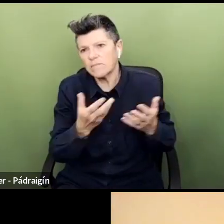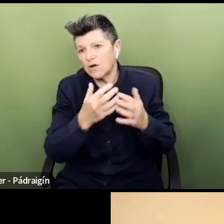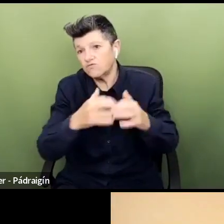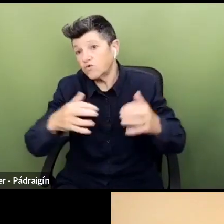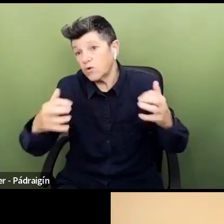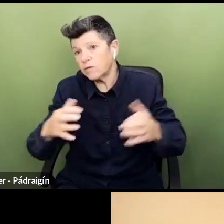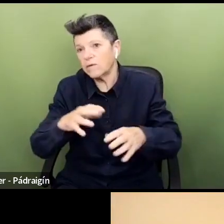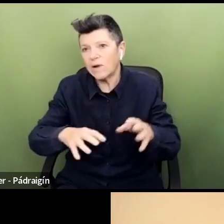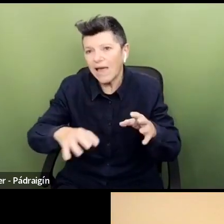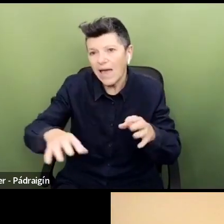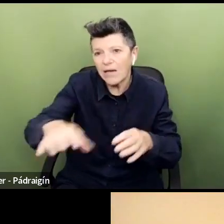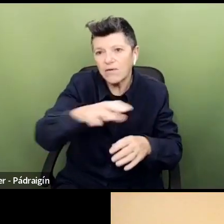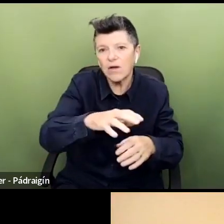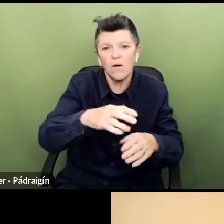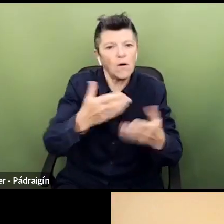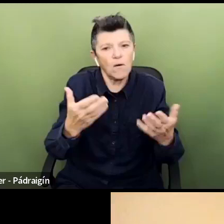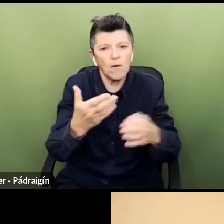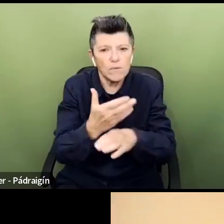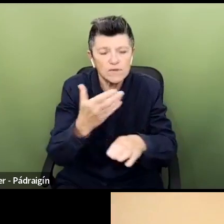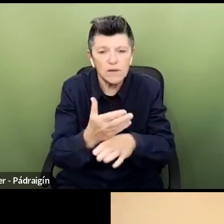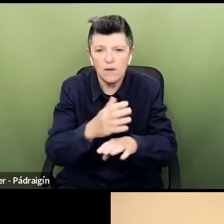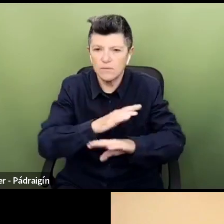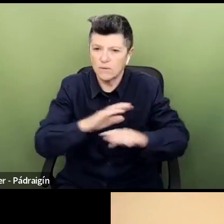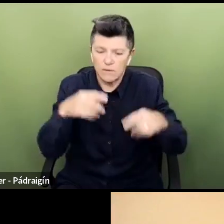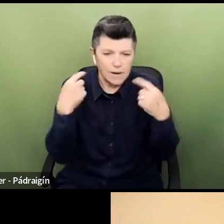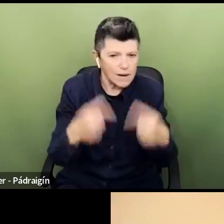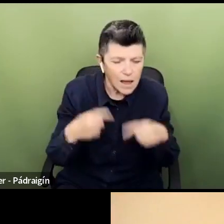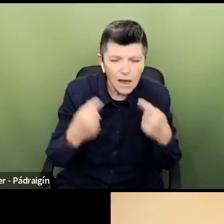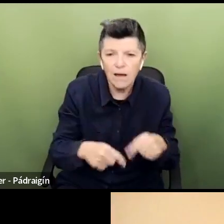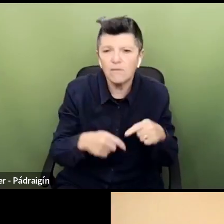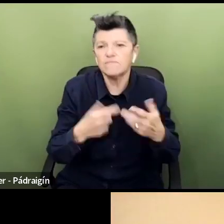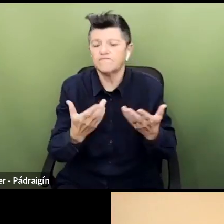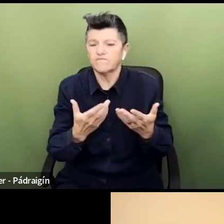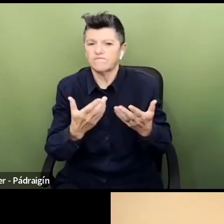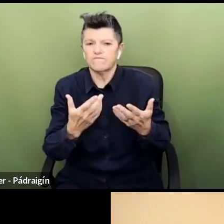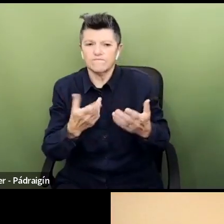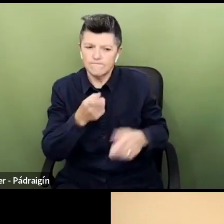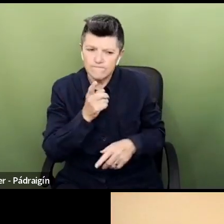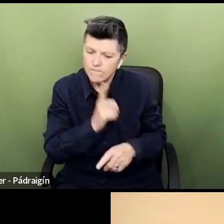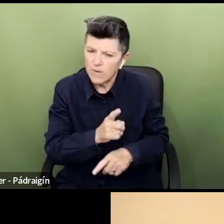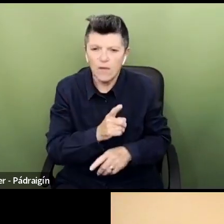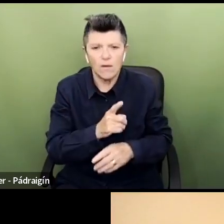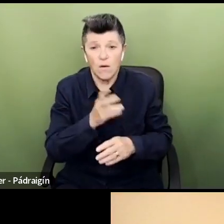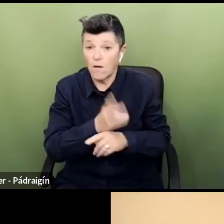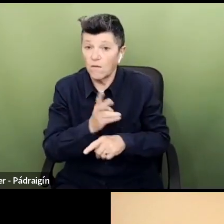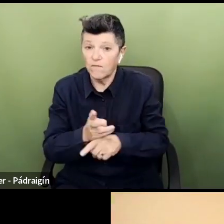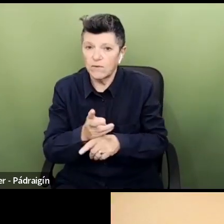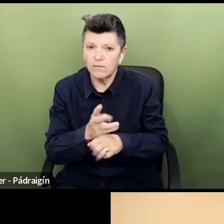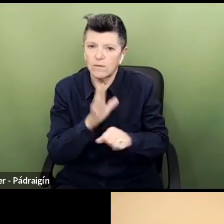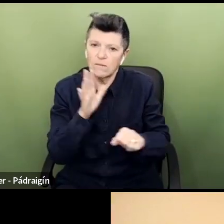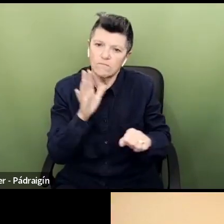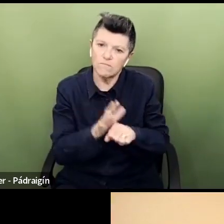or occupations were off limits. They were also often prohibited from